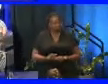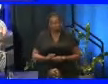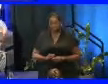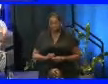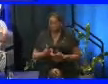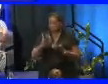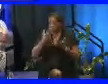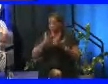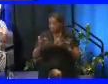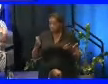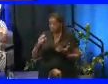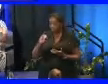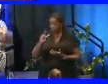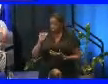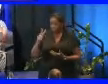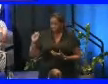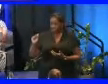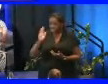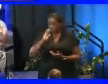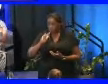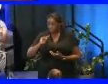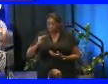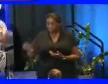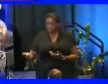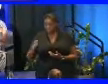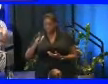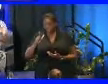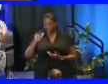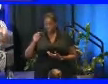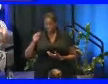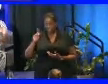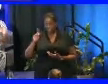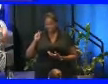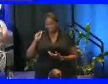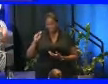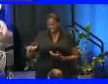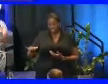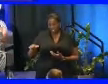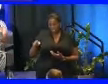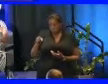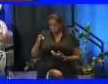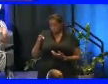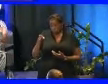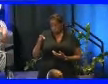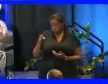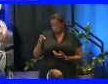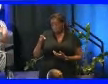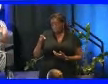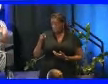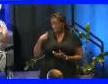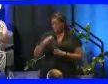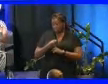Thank you, Olivia. And then I'm going to pass it on to Lindsay. And when you, and Vicky, I'm going a little